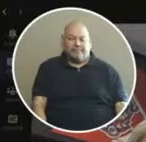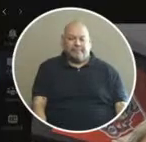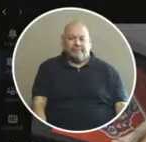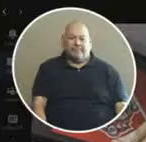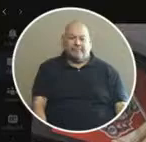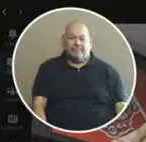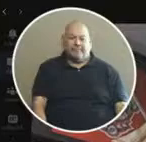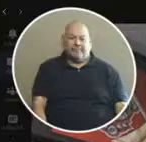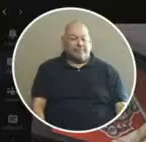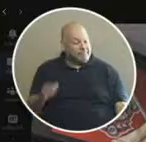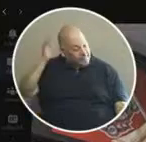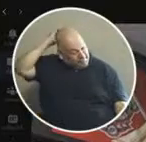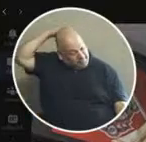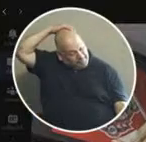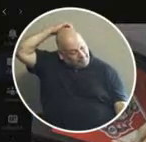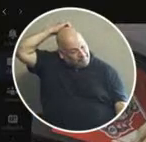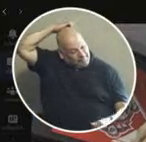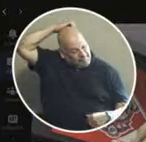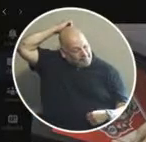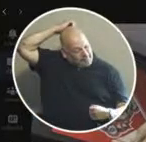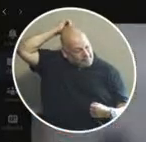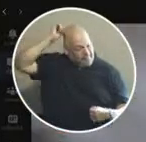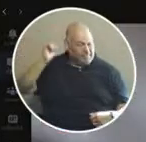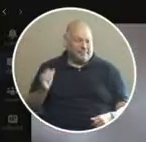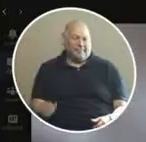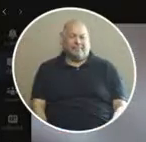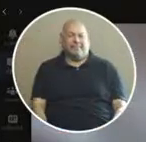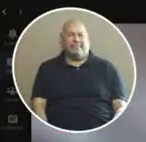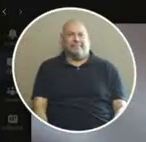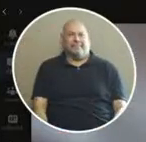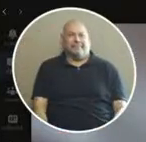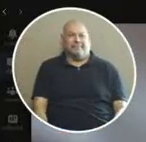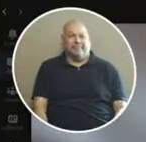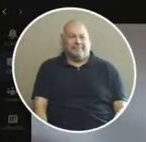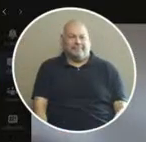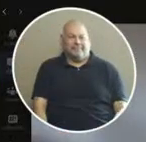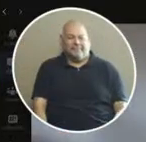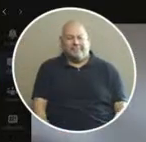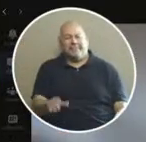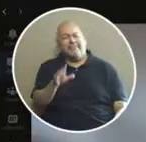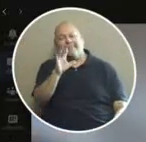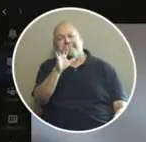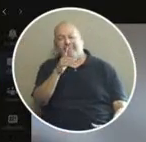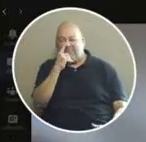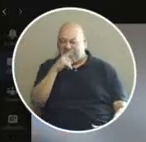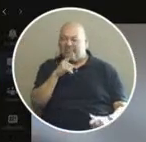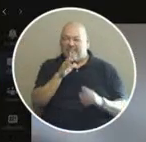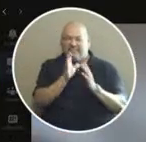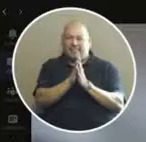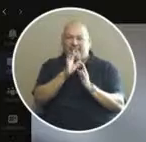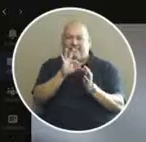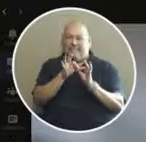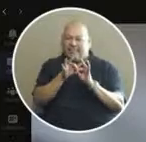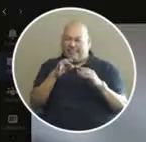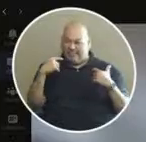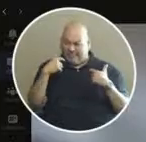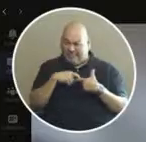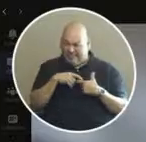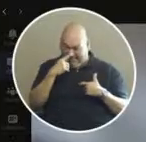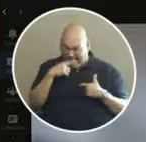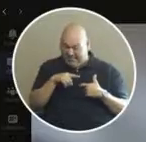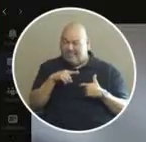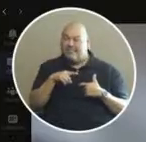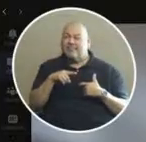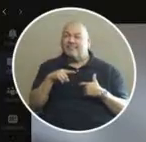On that particular question, or just in general? Yes, sir. On that particular question, on that, the thought process of hanging